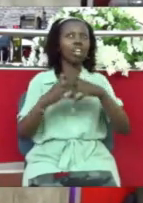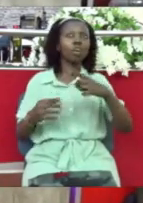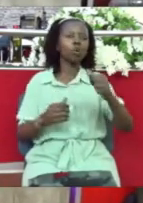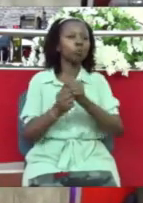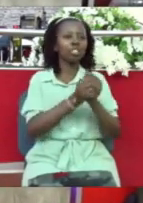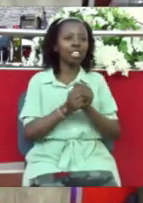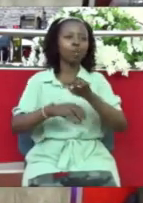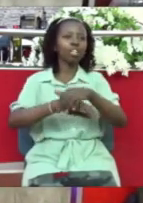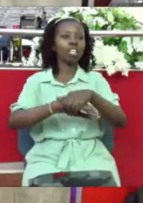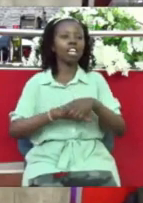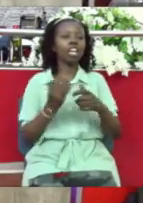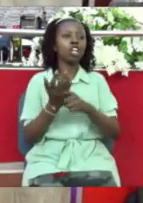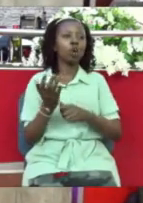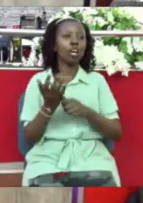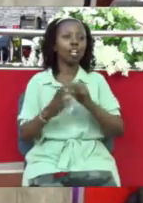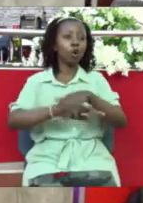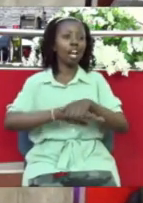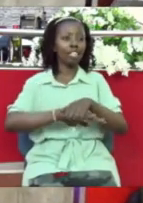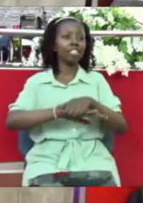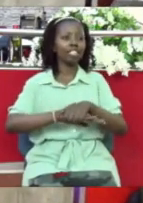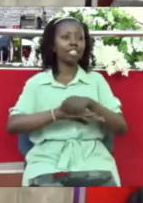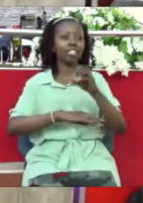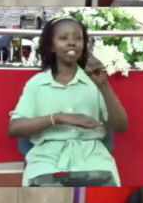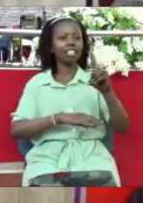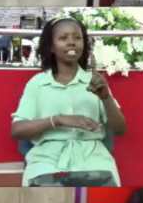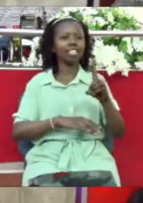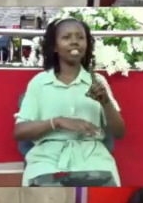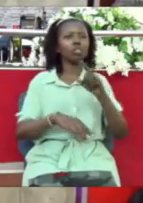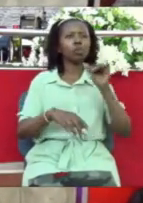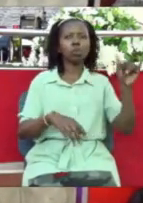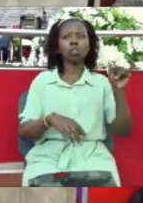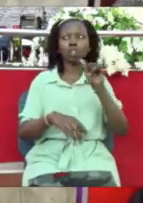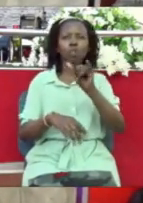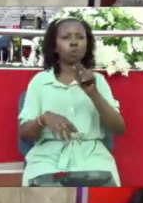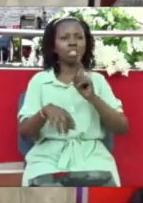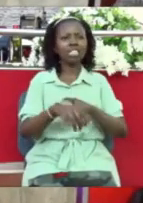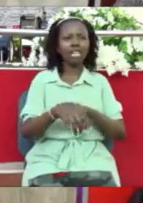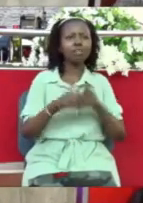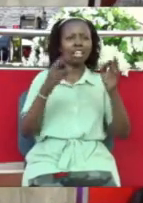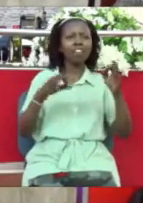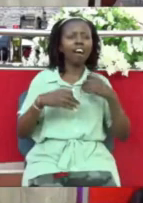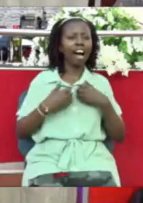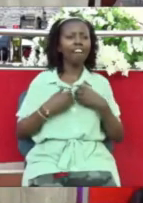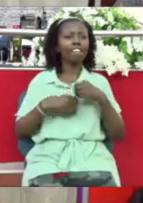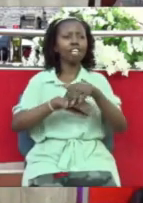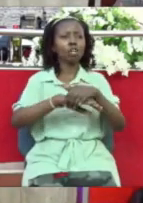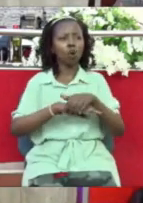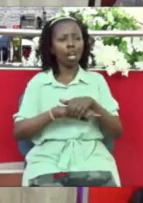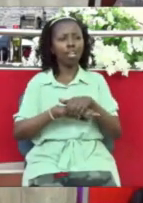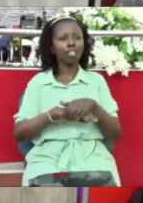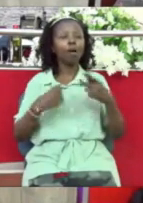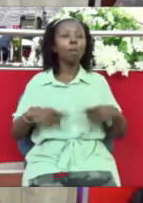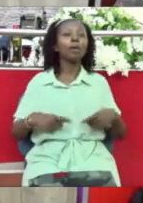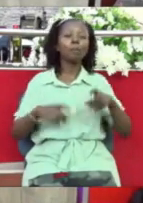to get dollars to live with them here, central bank has to know ni nani ameenda nazo. Zilikuwa zile siku kama ungekuwa na dola, lazima benki